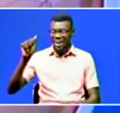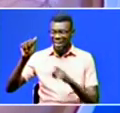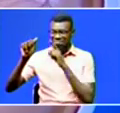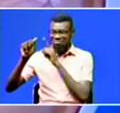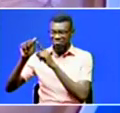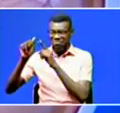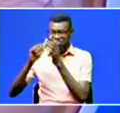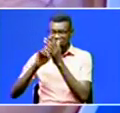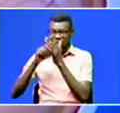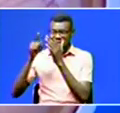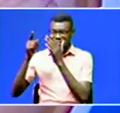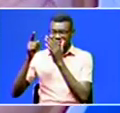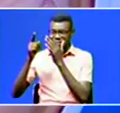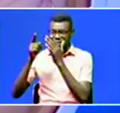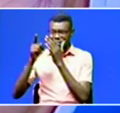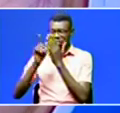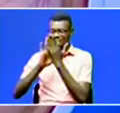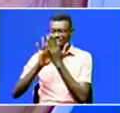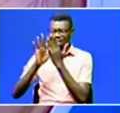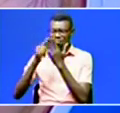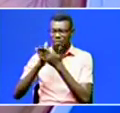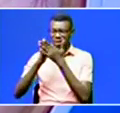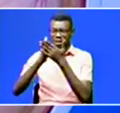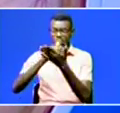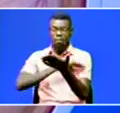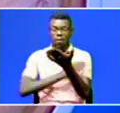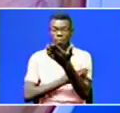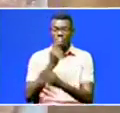greatly accounts for the eye's optical power.